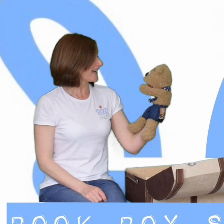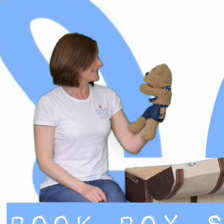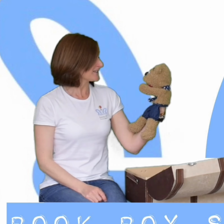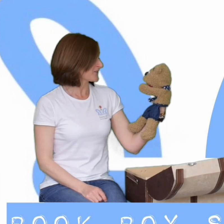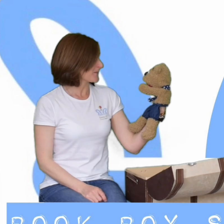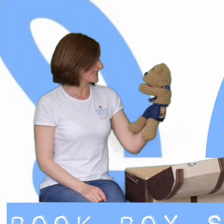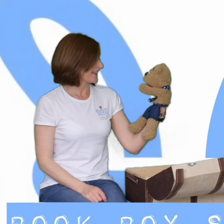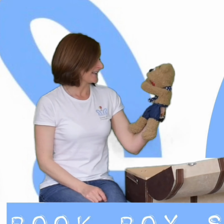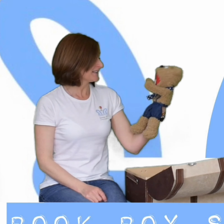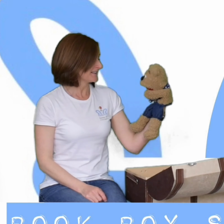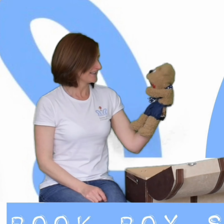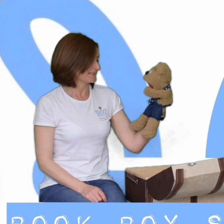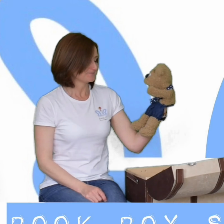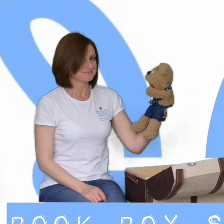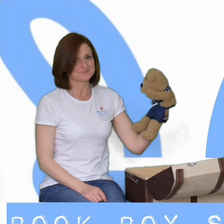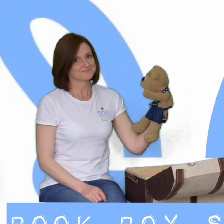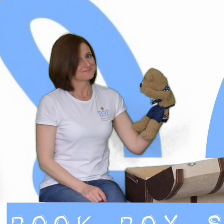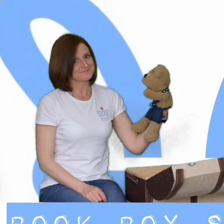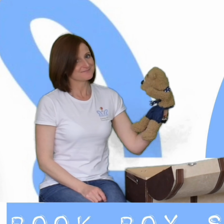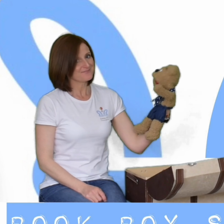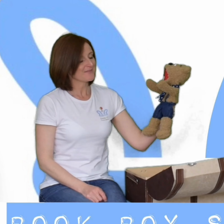Were you hiding from us again?